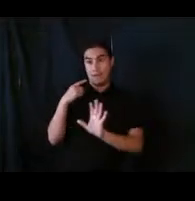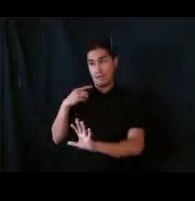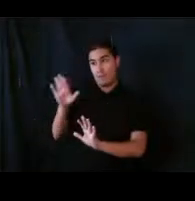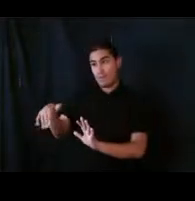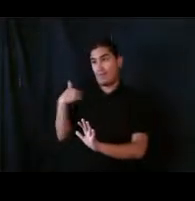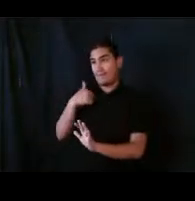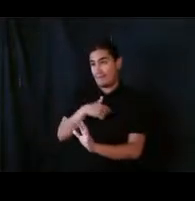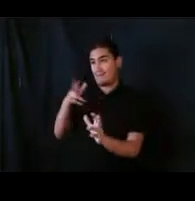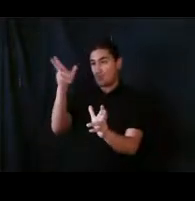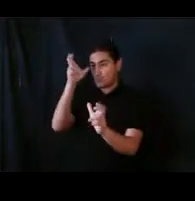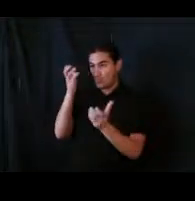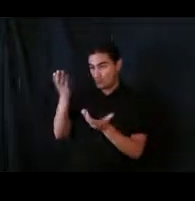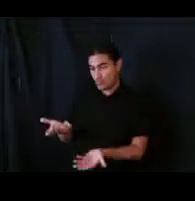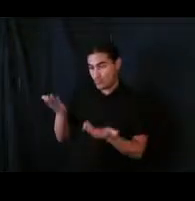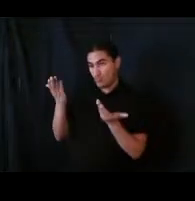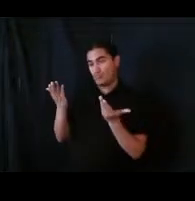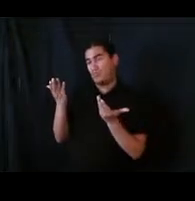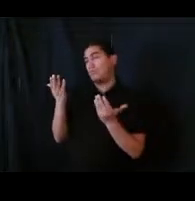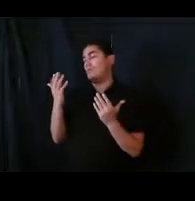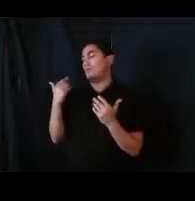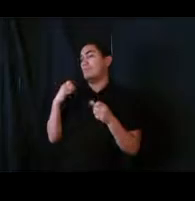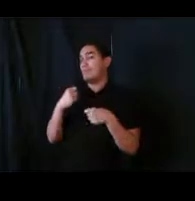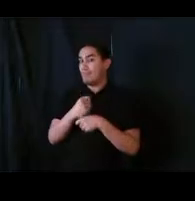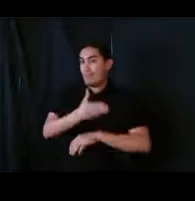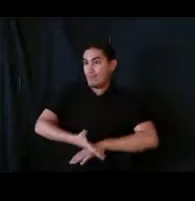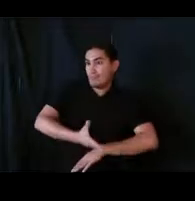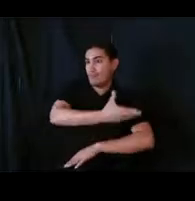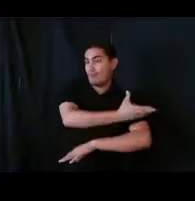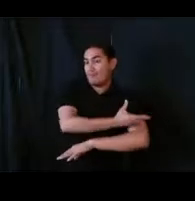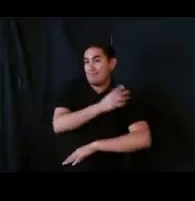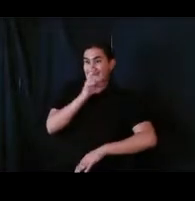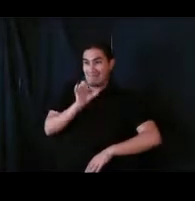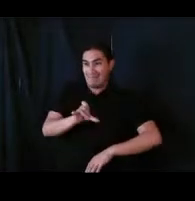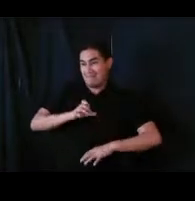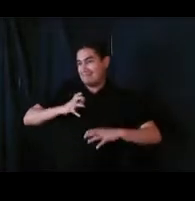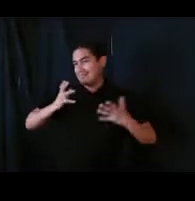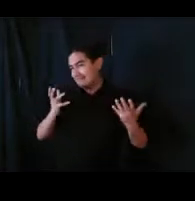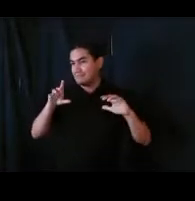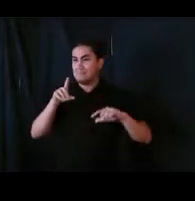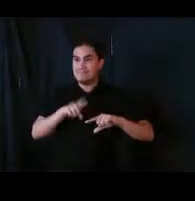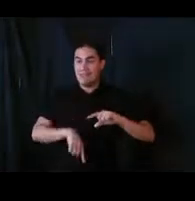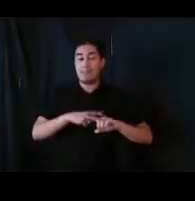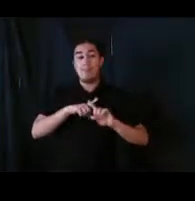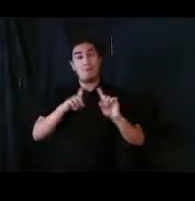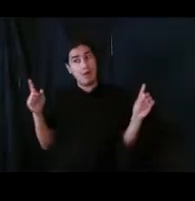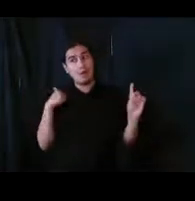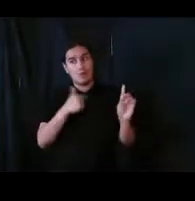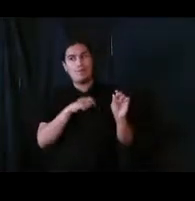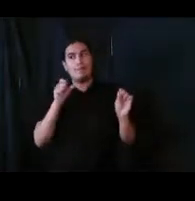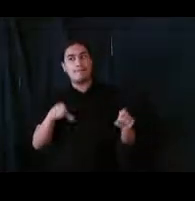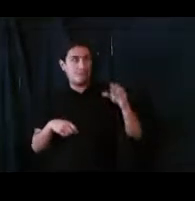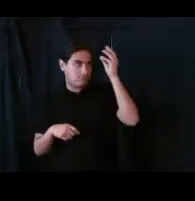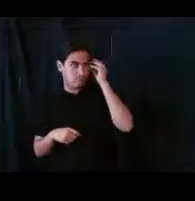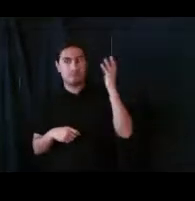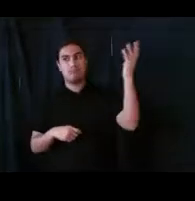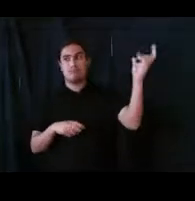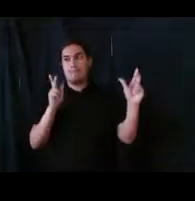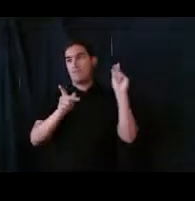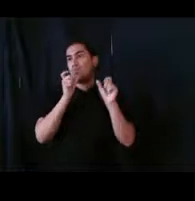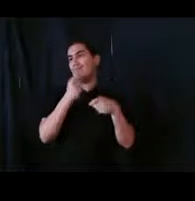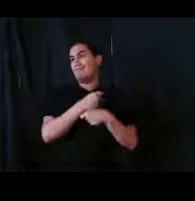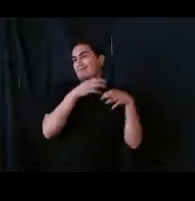do you know to to make the improvements to to get to this but we we can at least tell the people who have policy making decision we inform the